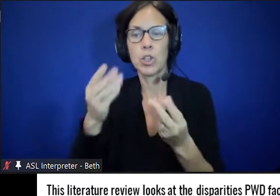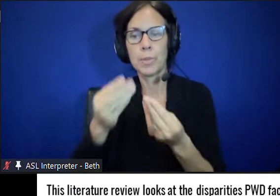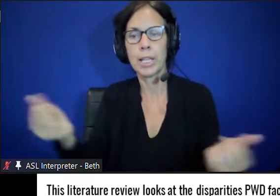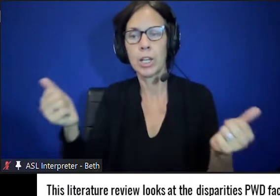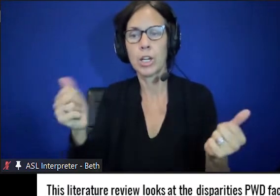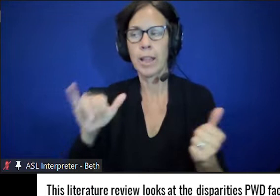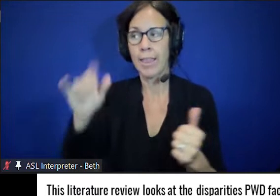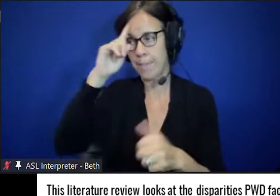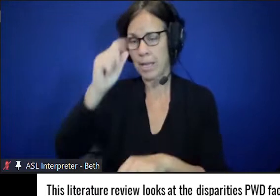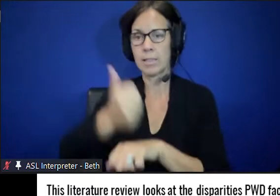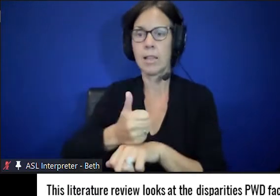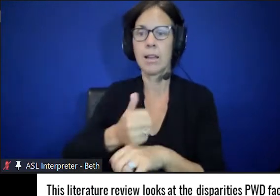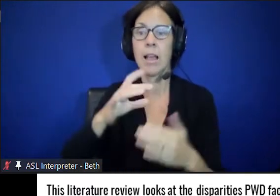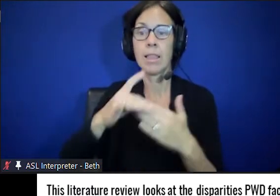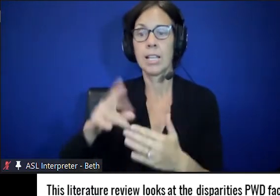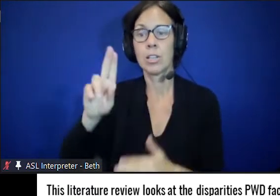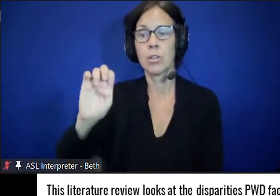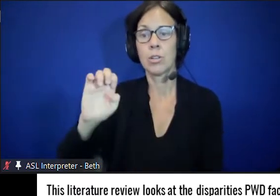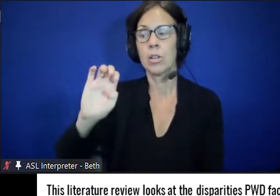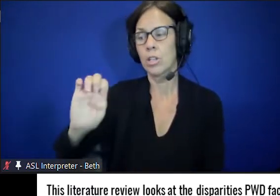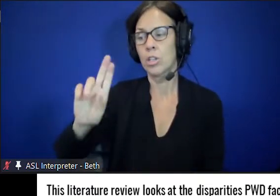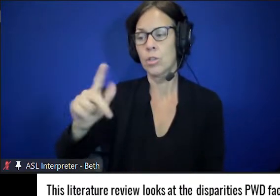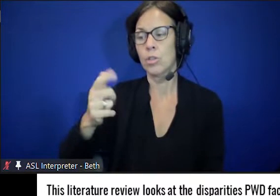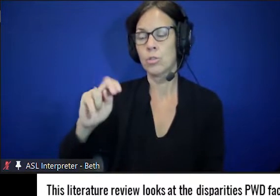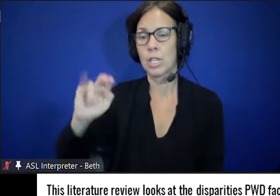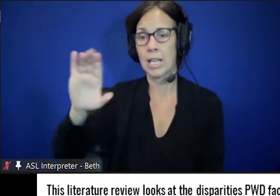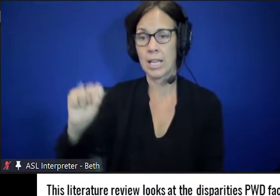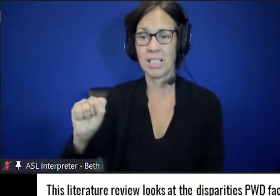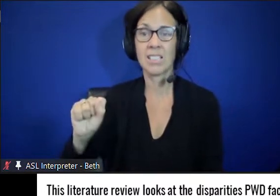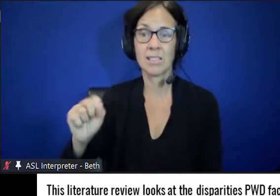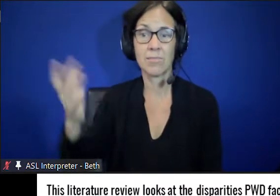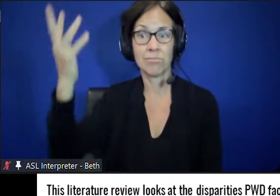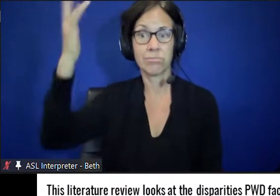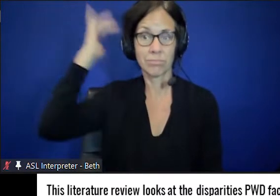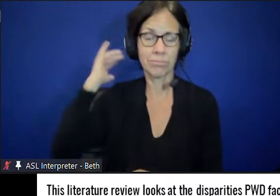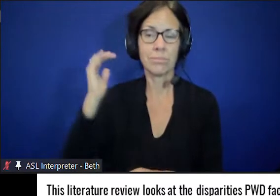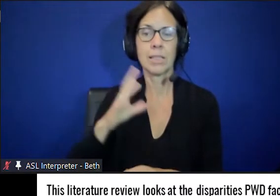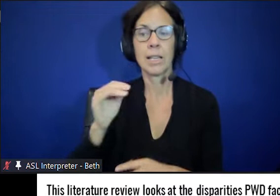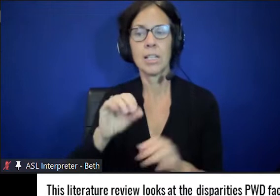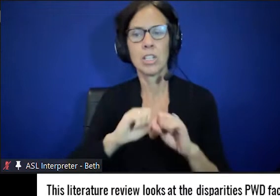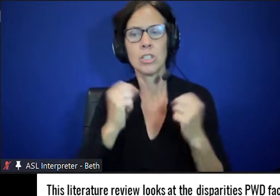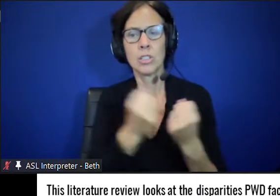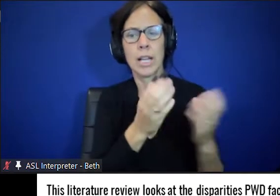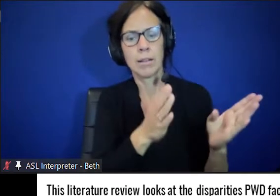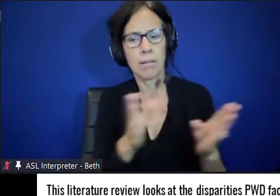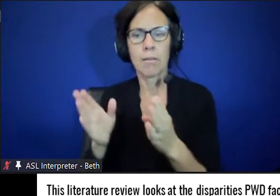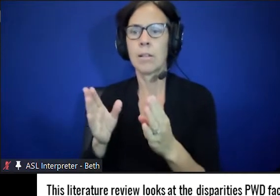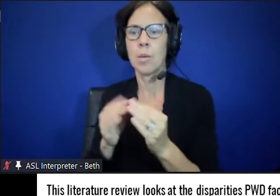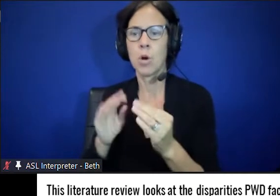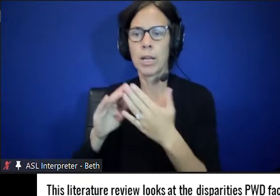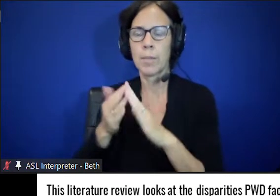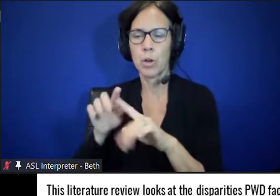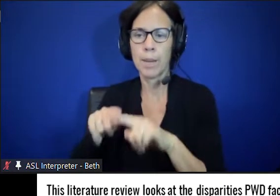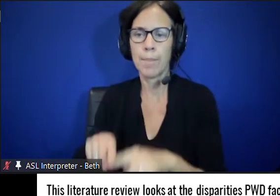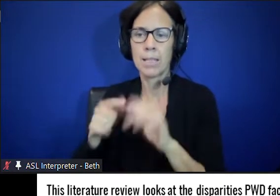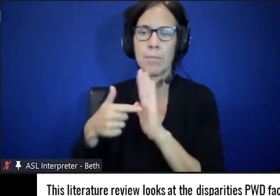mindset led to eugenics of the late 19th and early 20th centuries. And although society has moved towards a more community-based model, there are